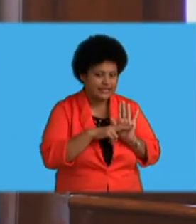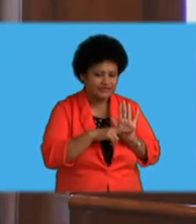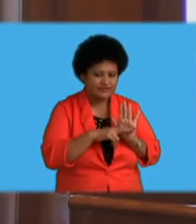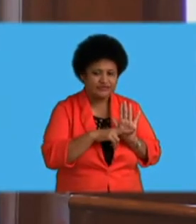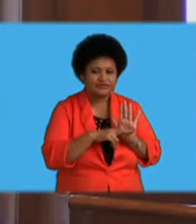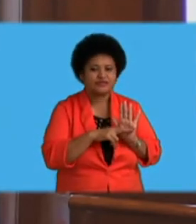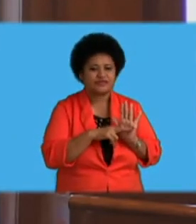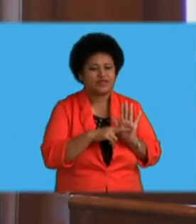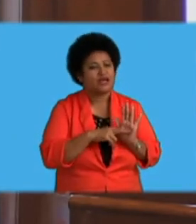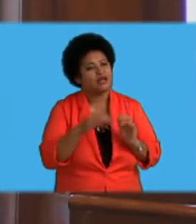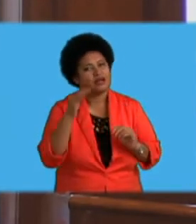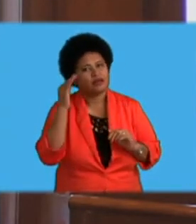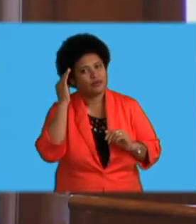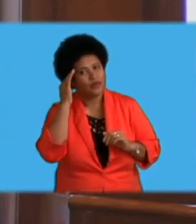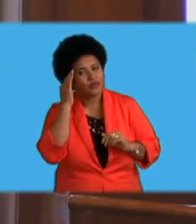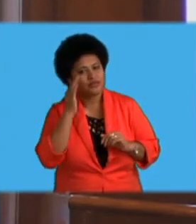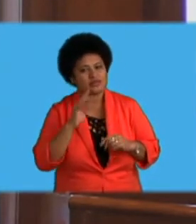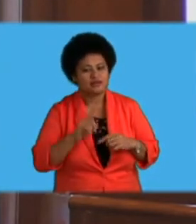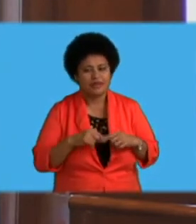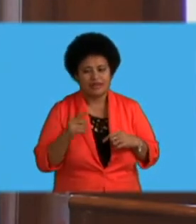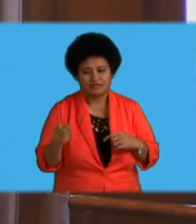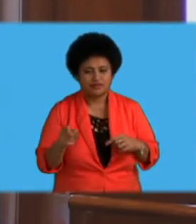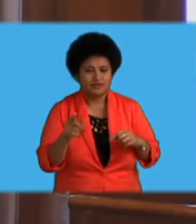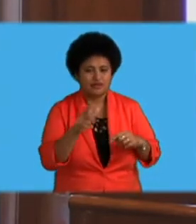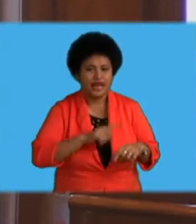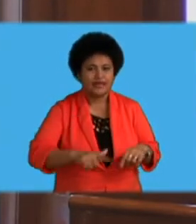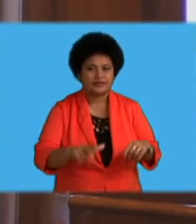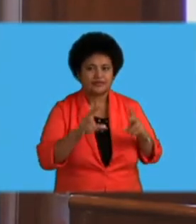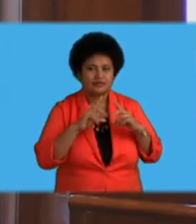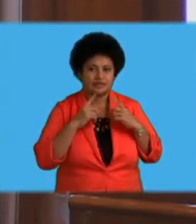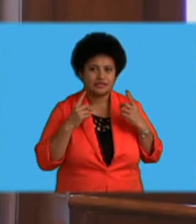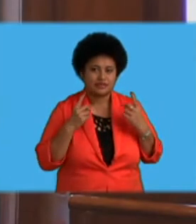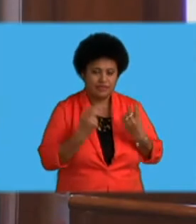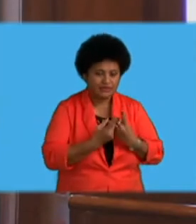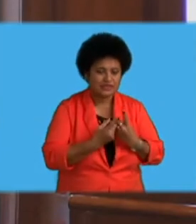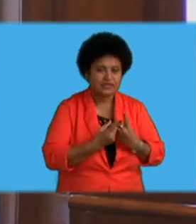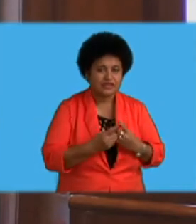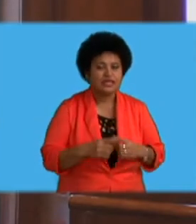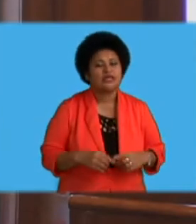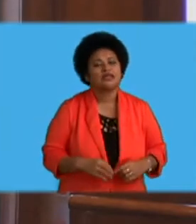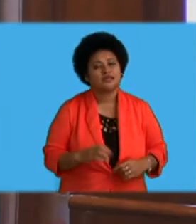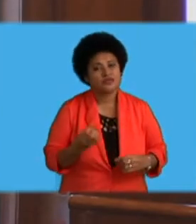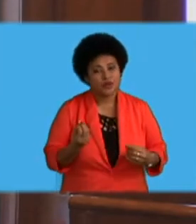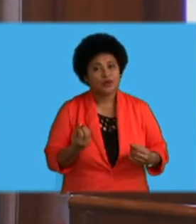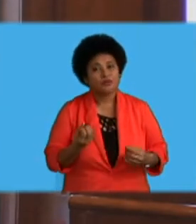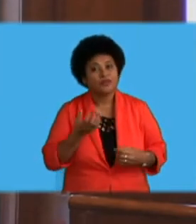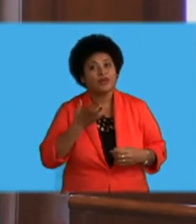division. Honourable Deputy Speaker, as we venture into sustainably